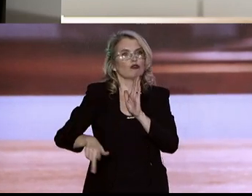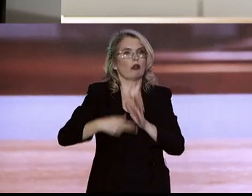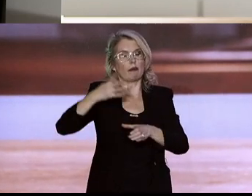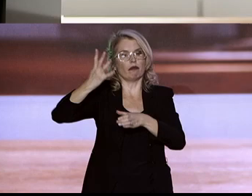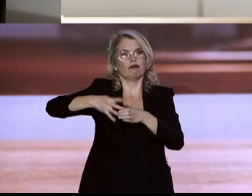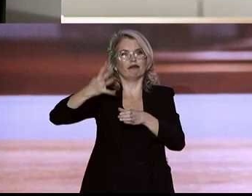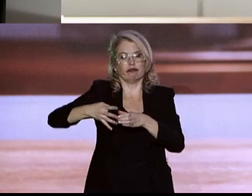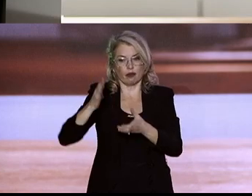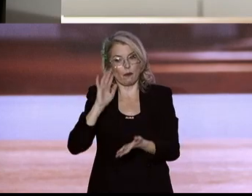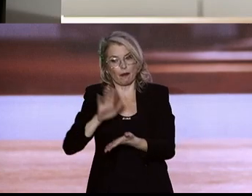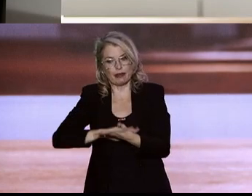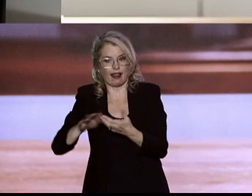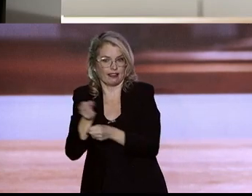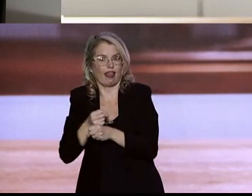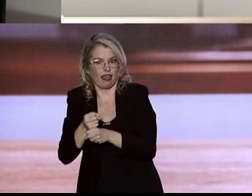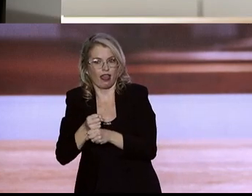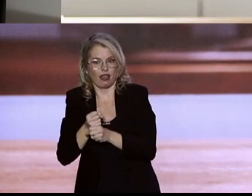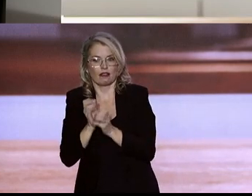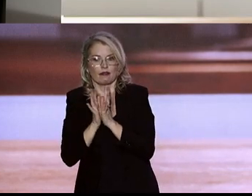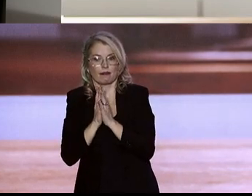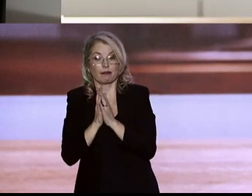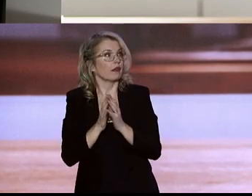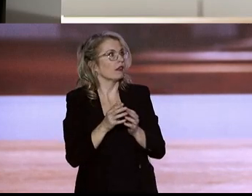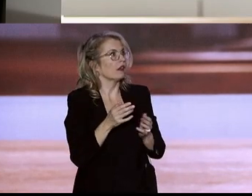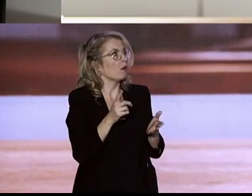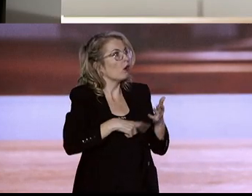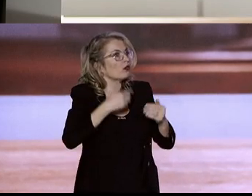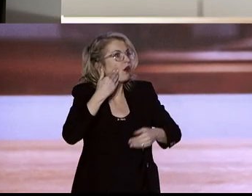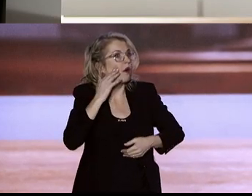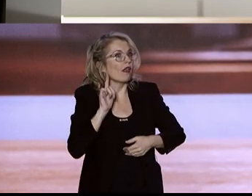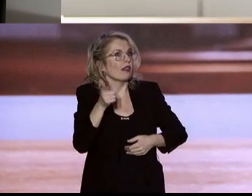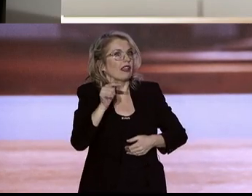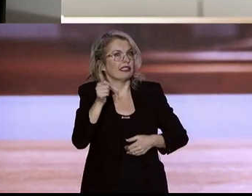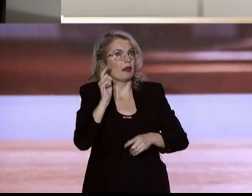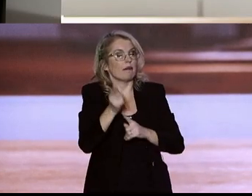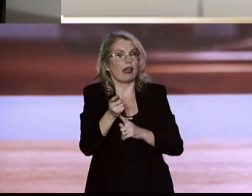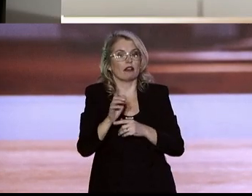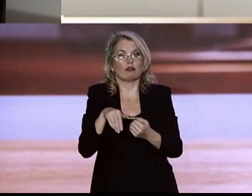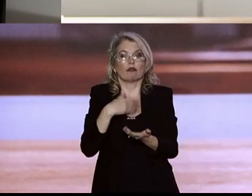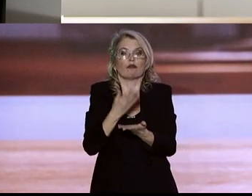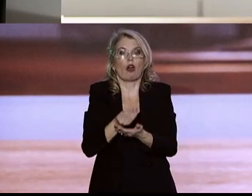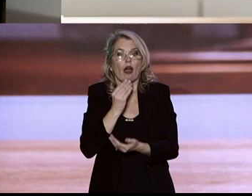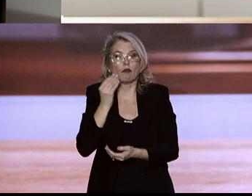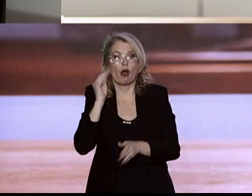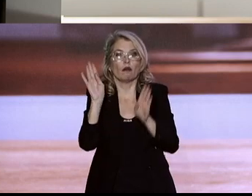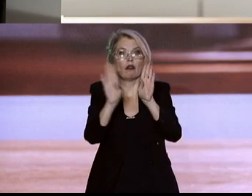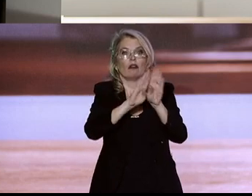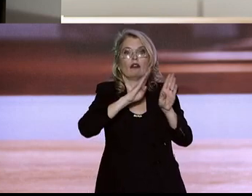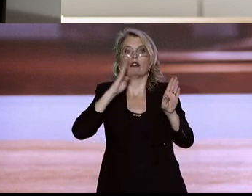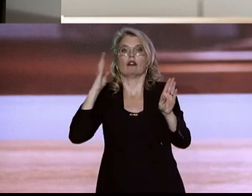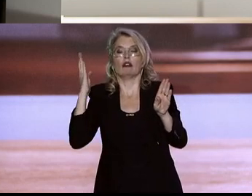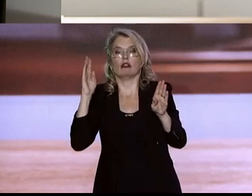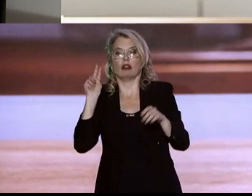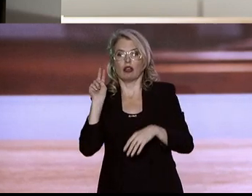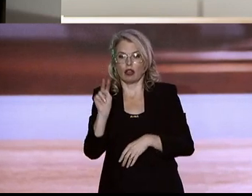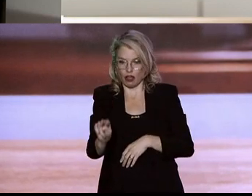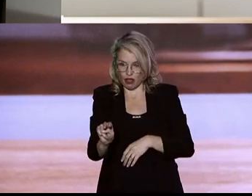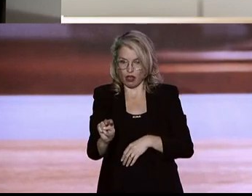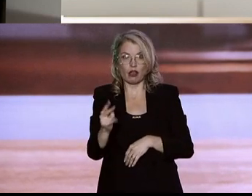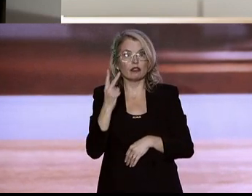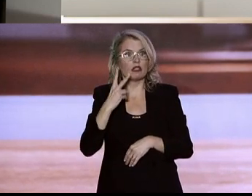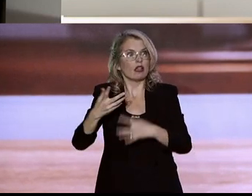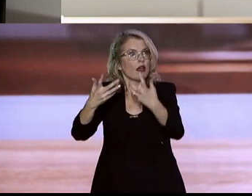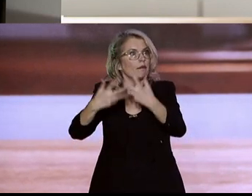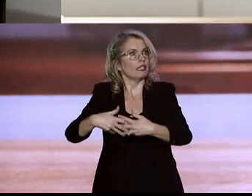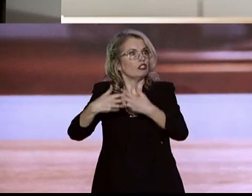cappuccino might be nice. And what do you know? 10 minutes later, as you're opening your door to your home, that